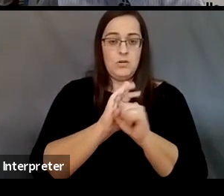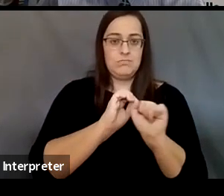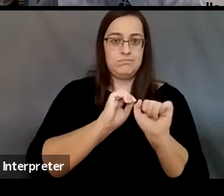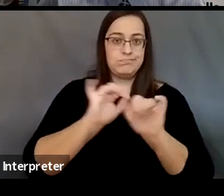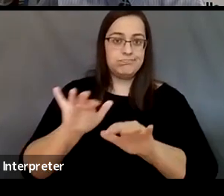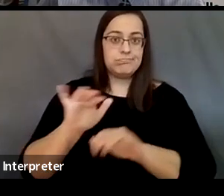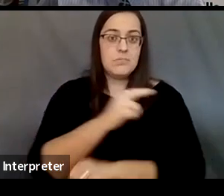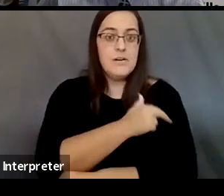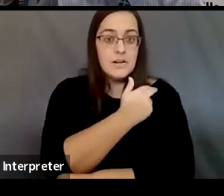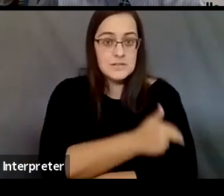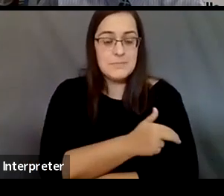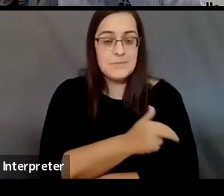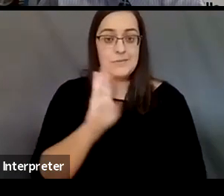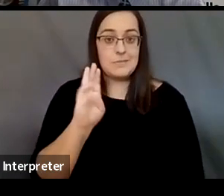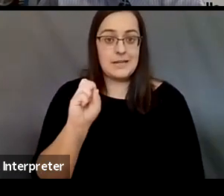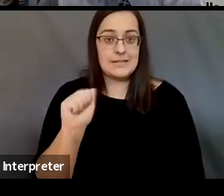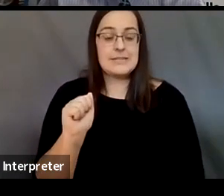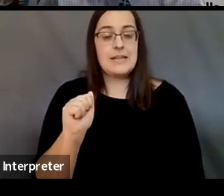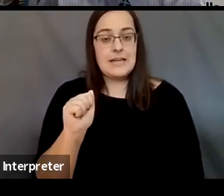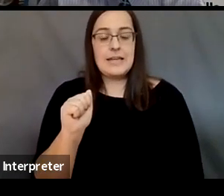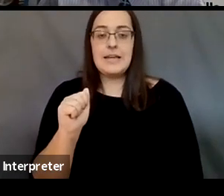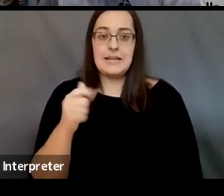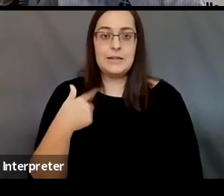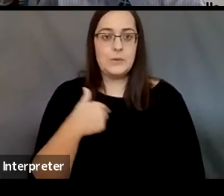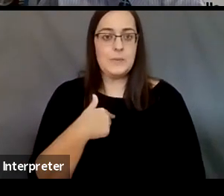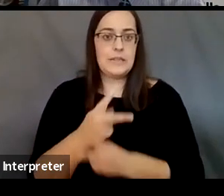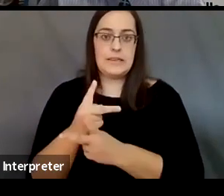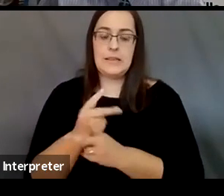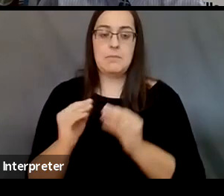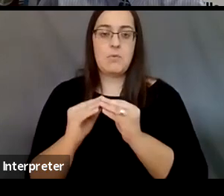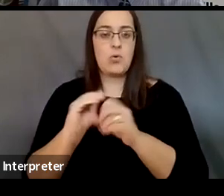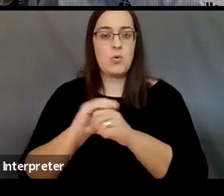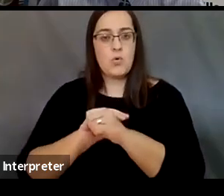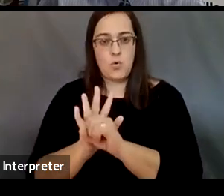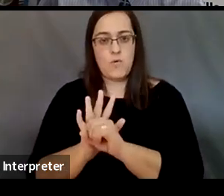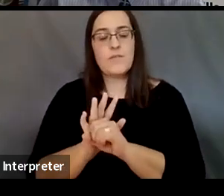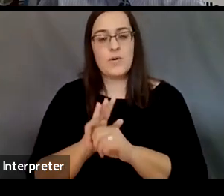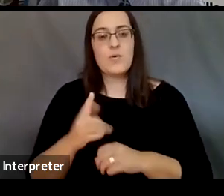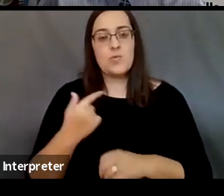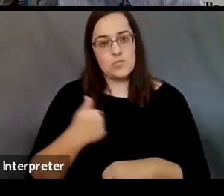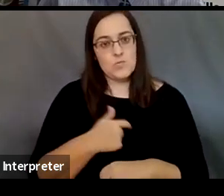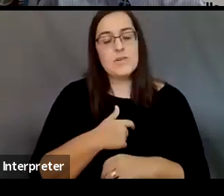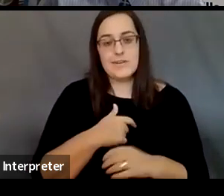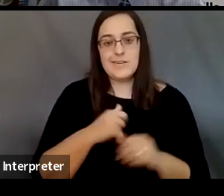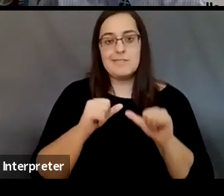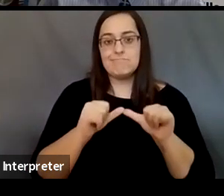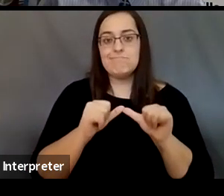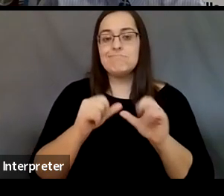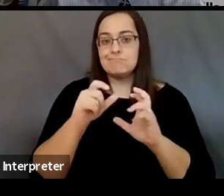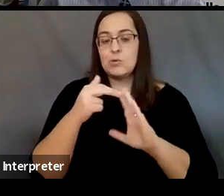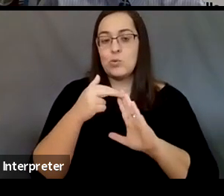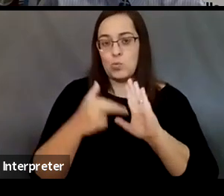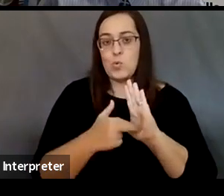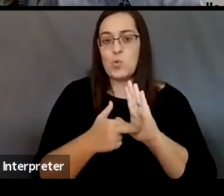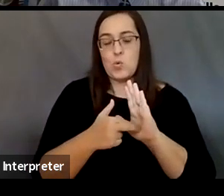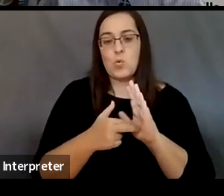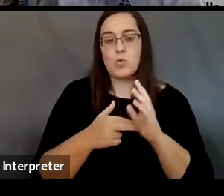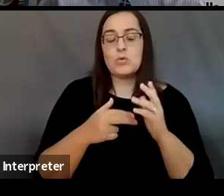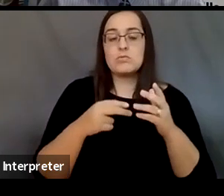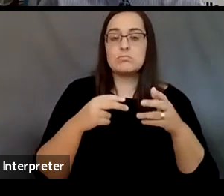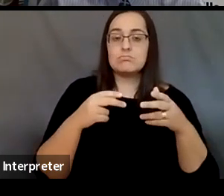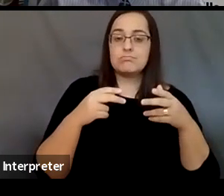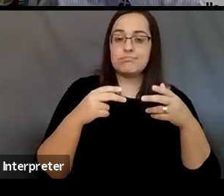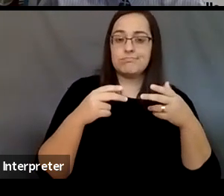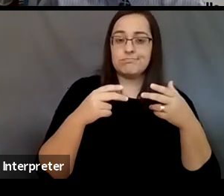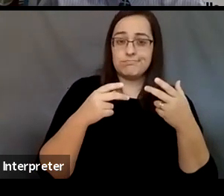coming to BSA and that we're caring for. We do have to have an ongoing policy that allows a visitation as much